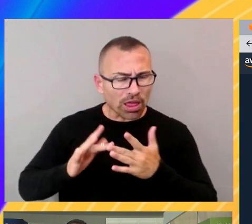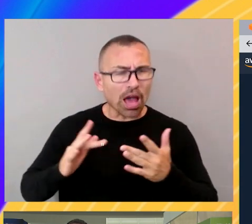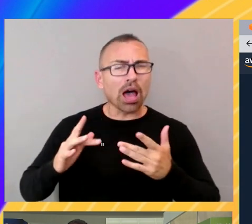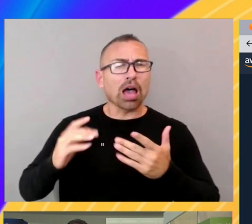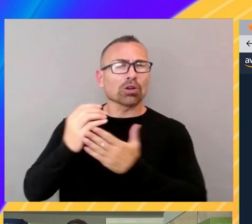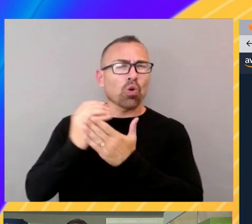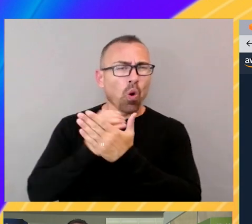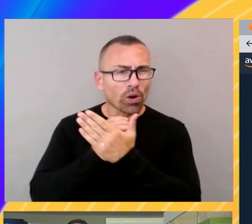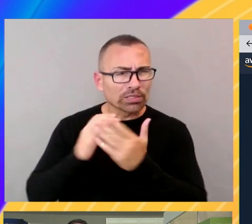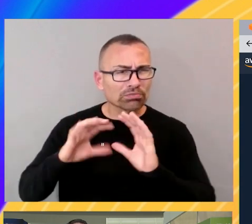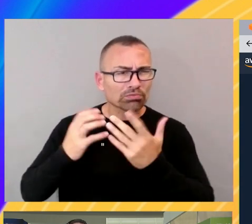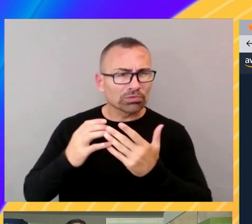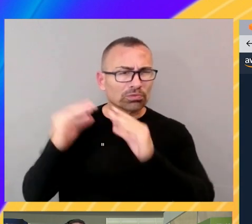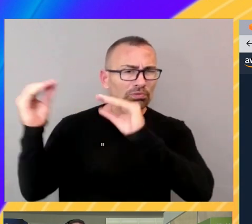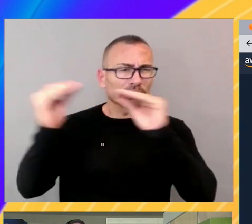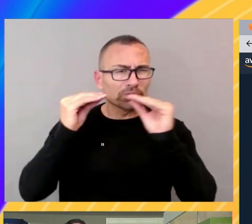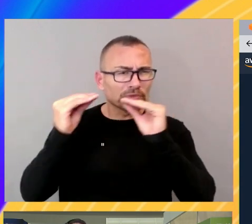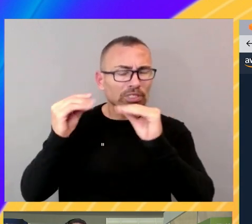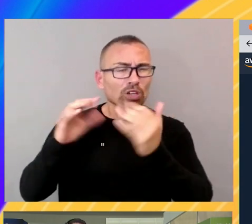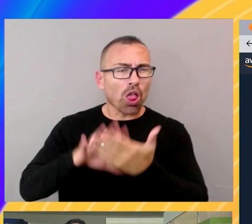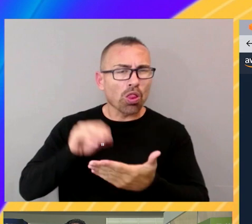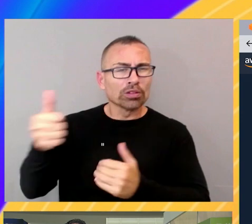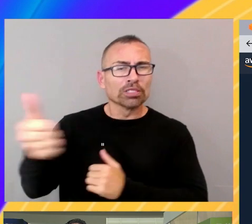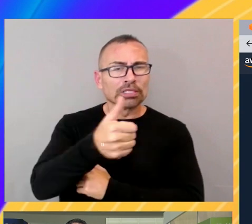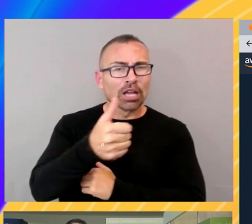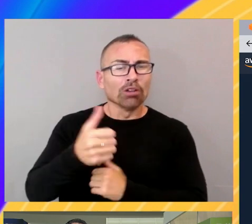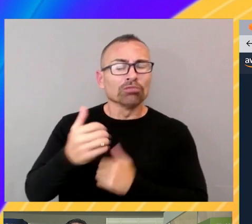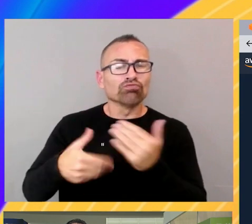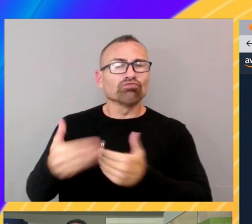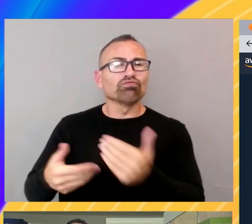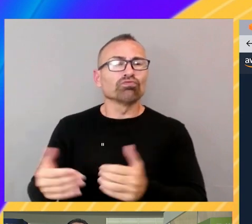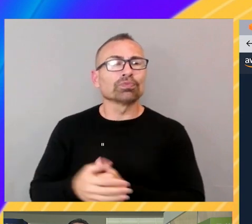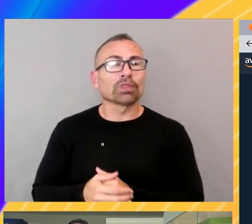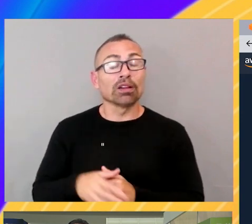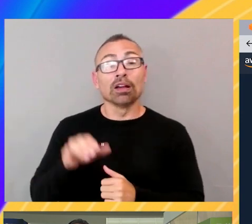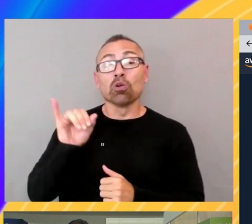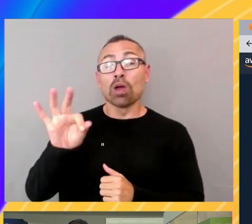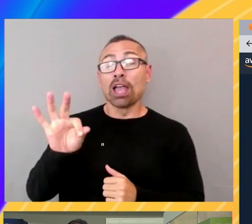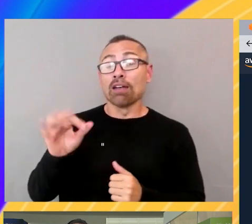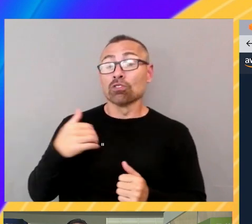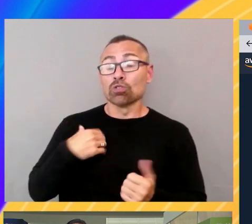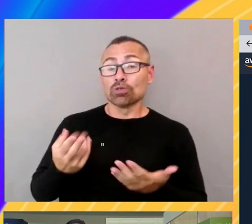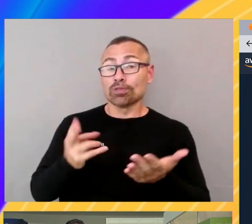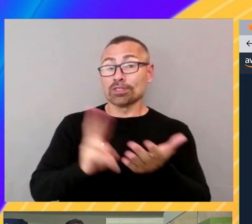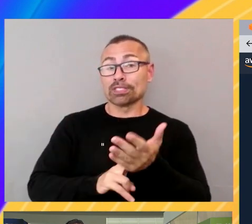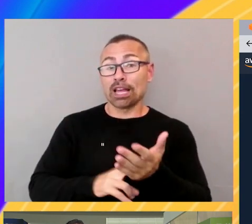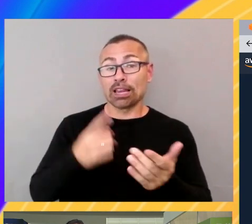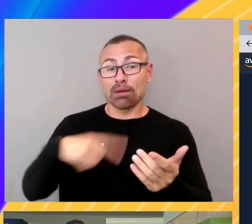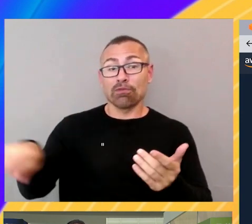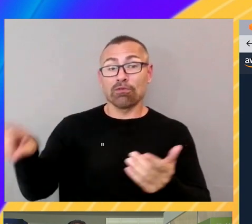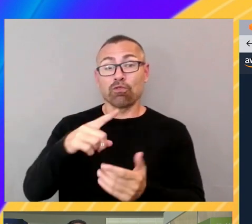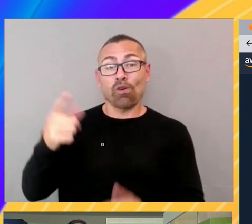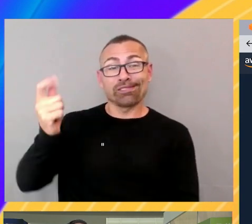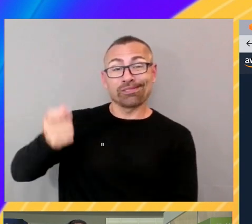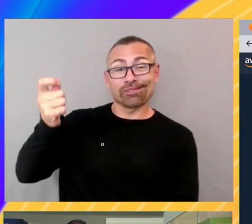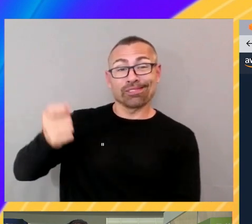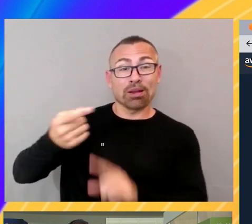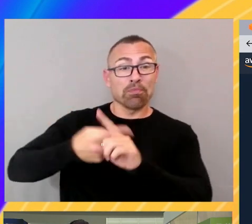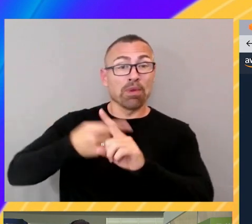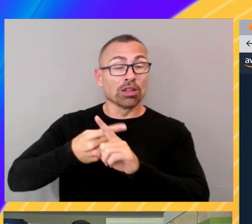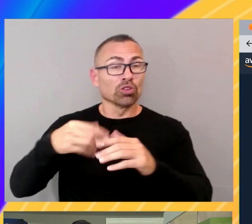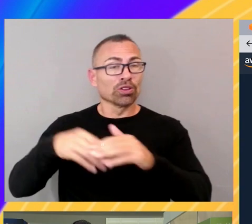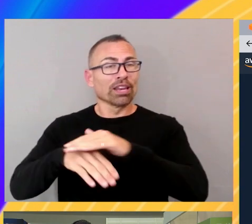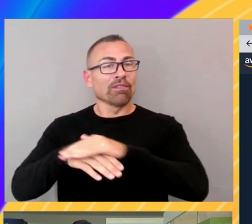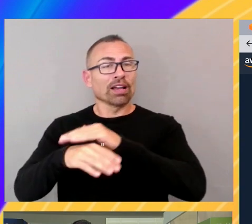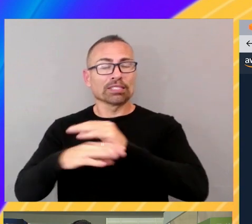have Jam Journeys, and if you sign up for Skill Builder as an individual for $29 a month, then you can get access to the entire